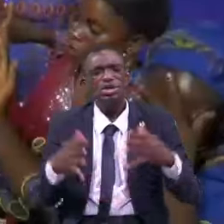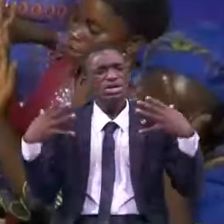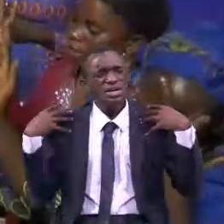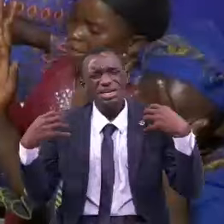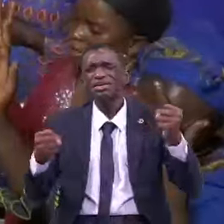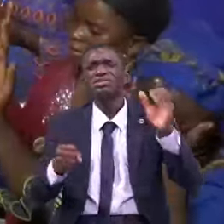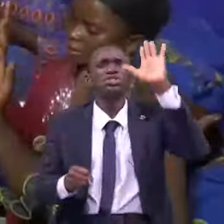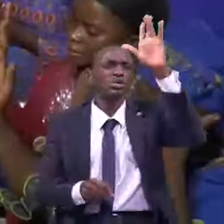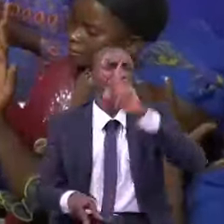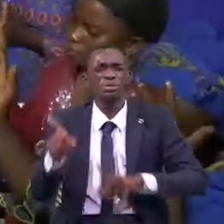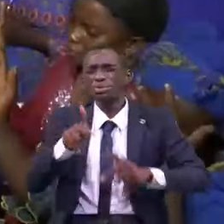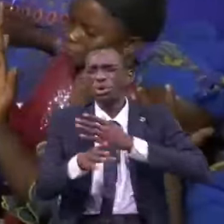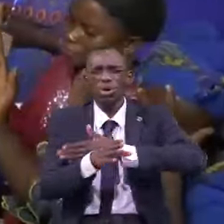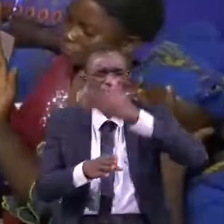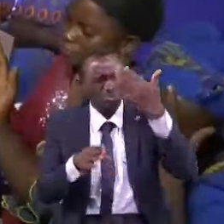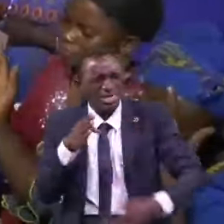name.